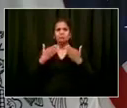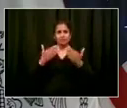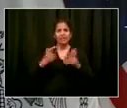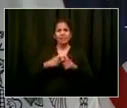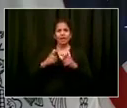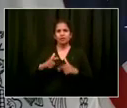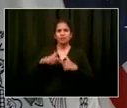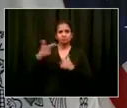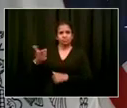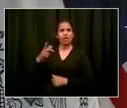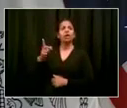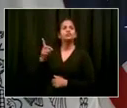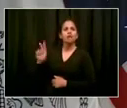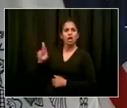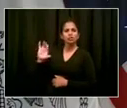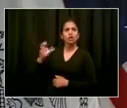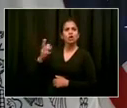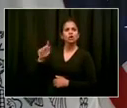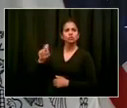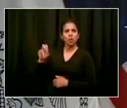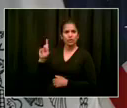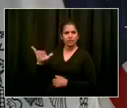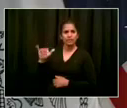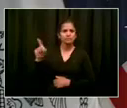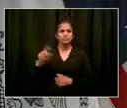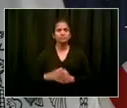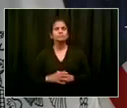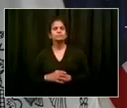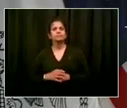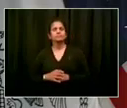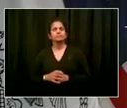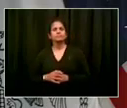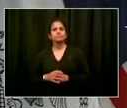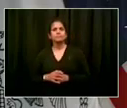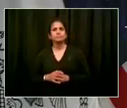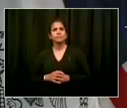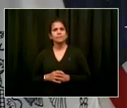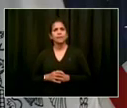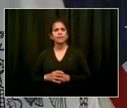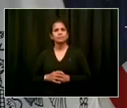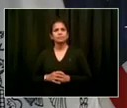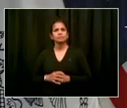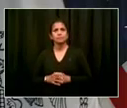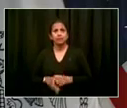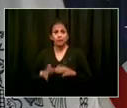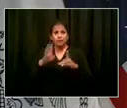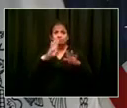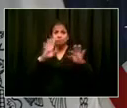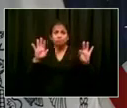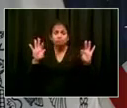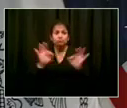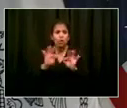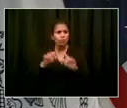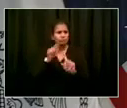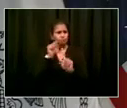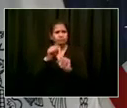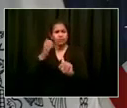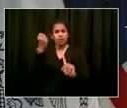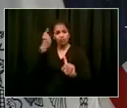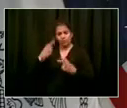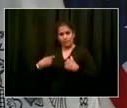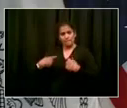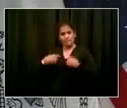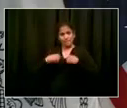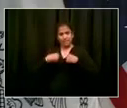how to approach indoor dining. And look, again, I'm someone who loves deeply going to the restaurants of our city. I